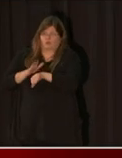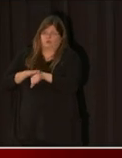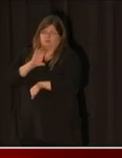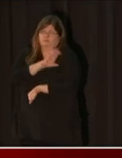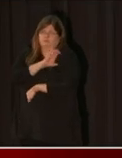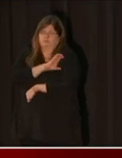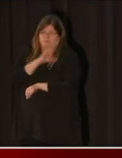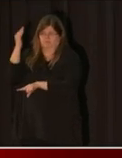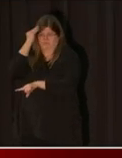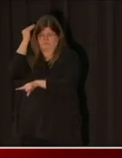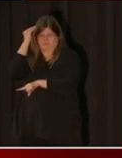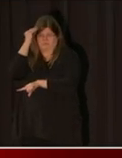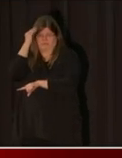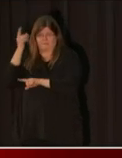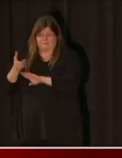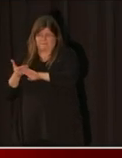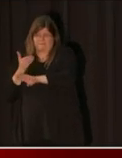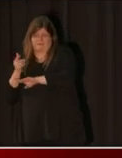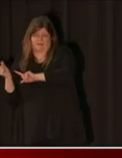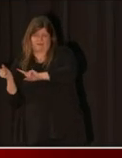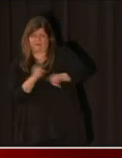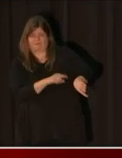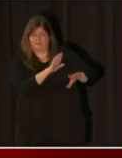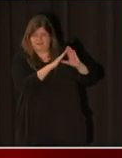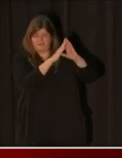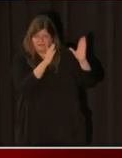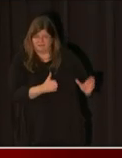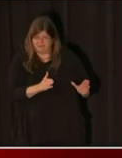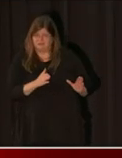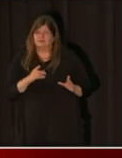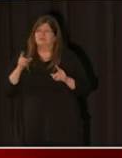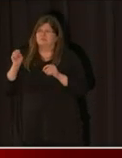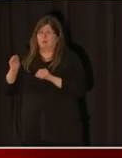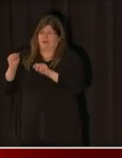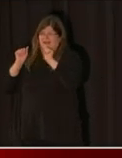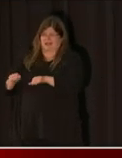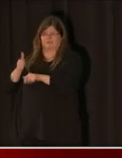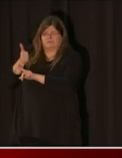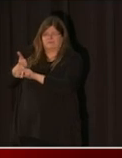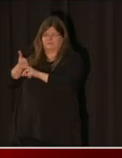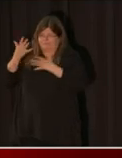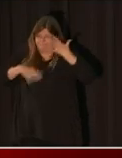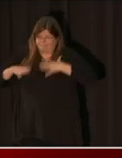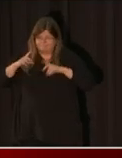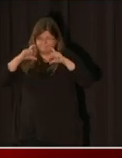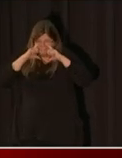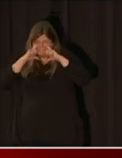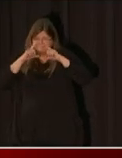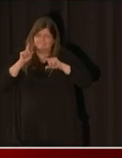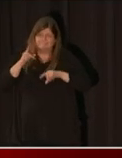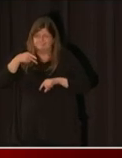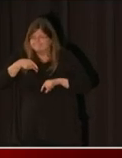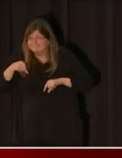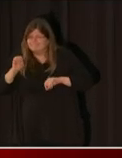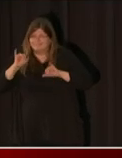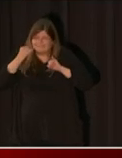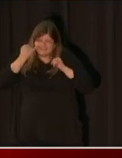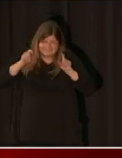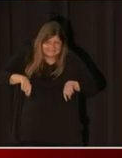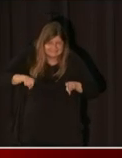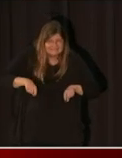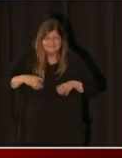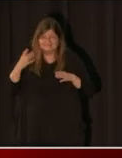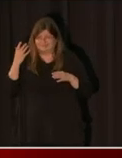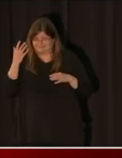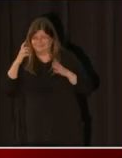for service to appropriately take measures to protect themselves, don their PPE if necessary. We've been